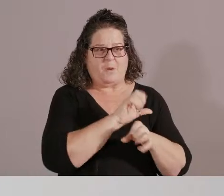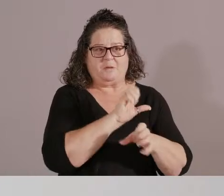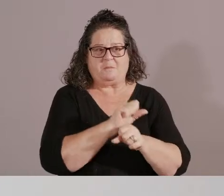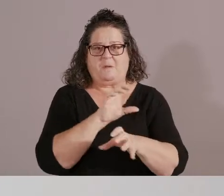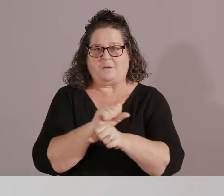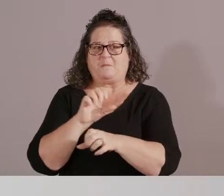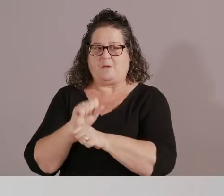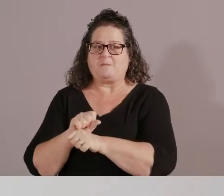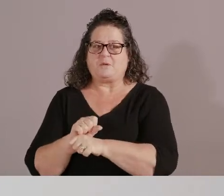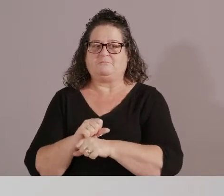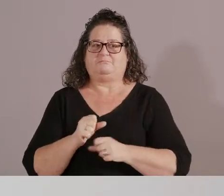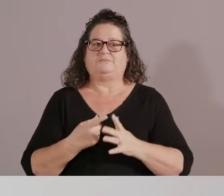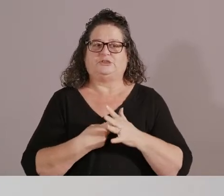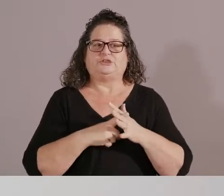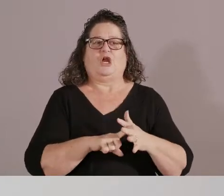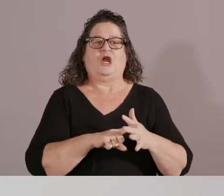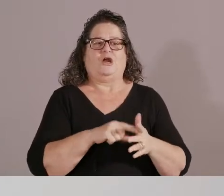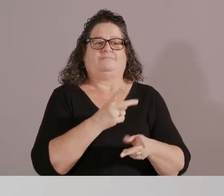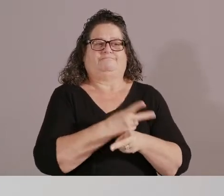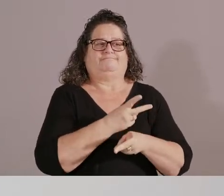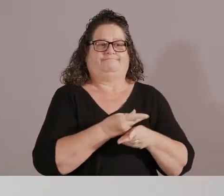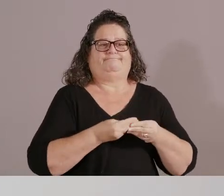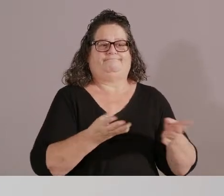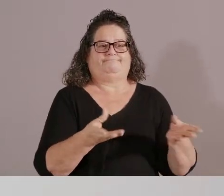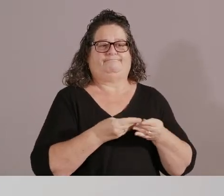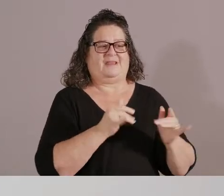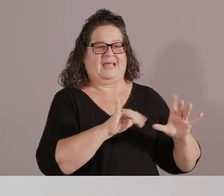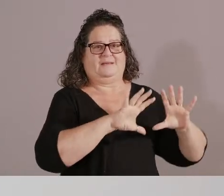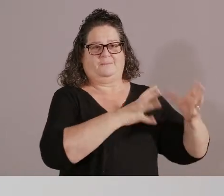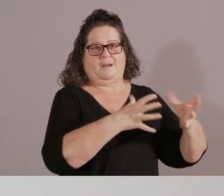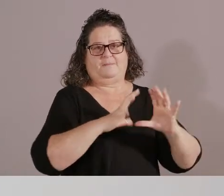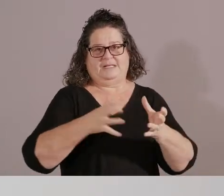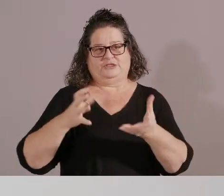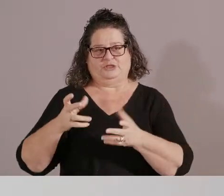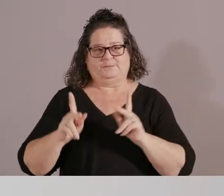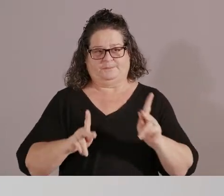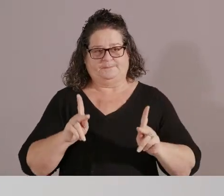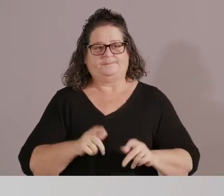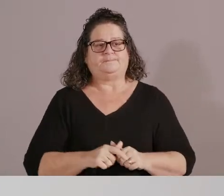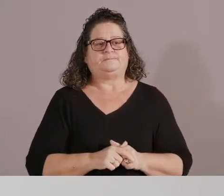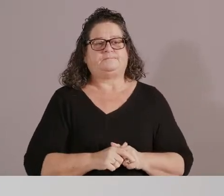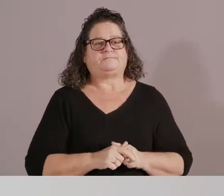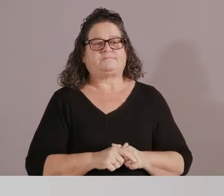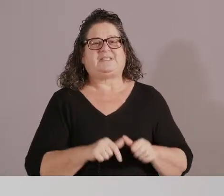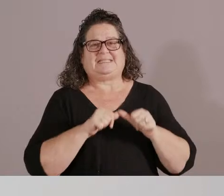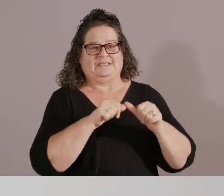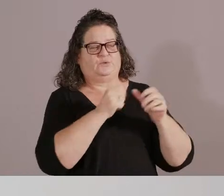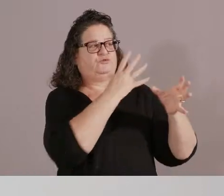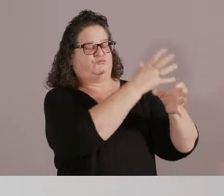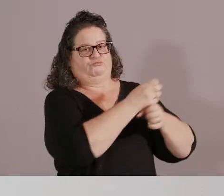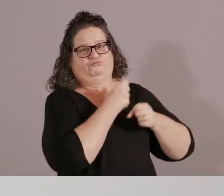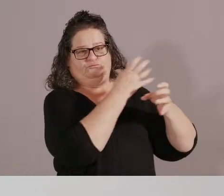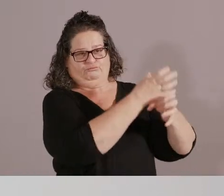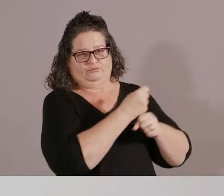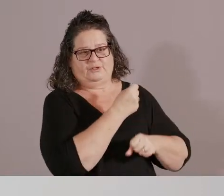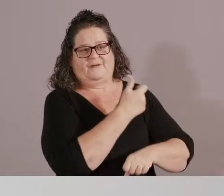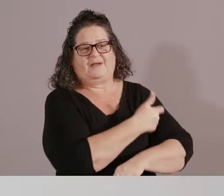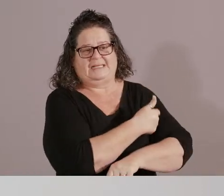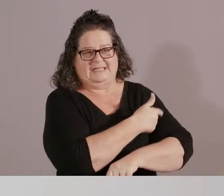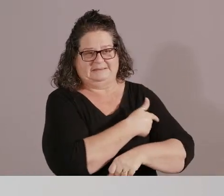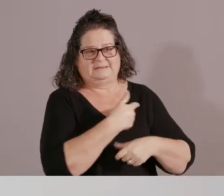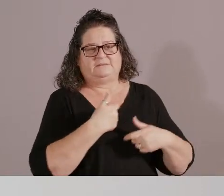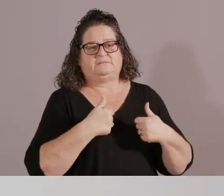that population. As we continue to get vaccine into the state, we'll continue to expand the number of places and providers